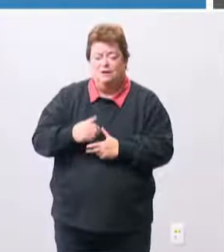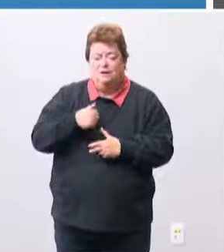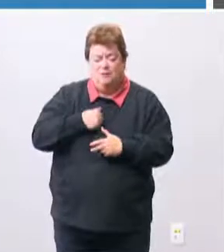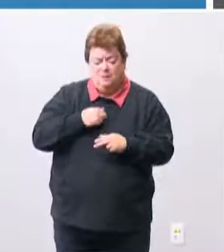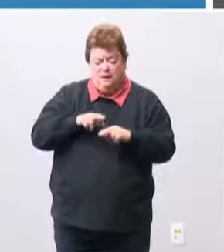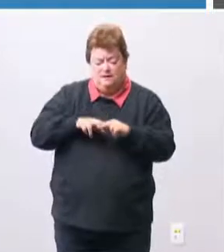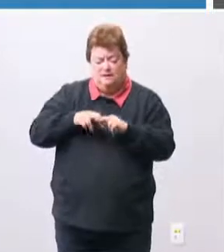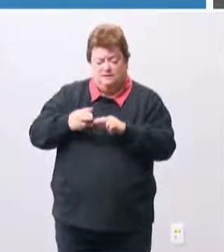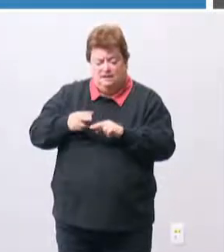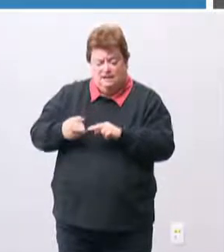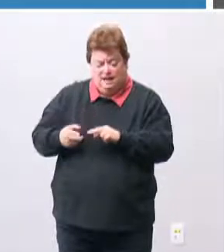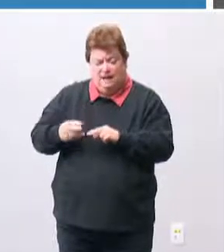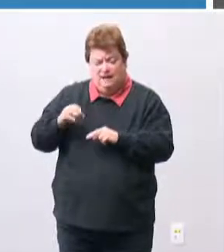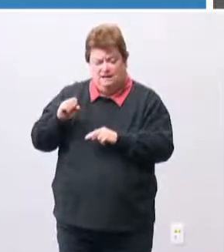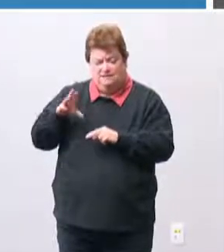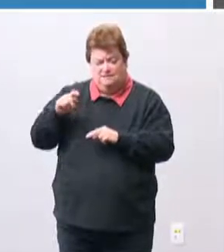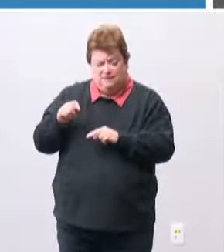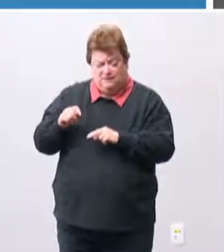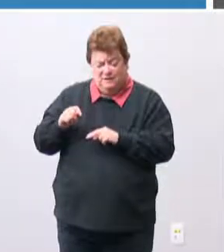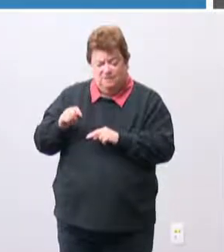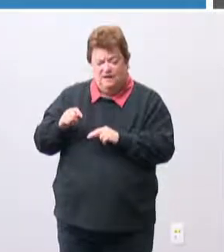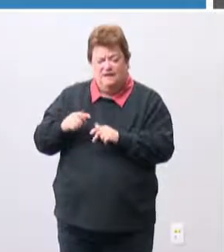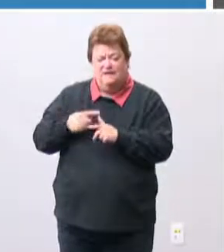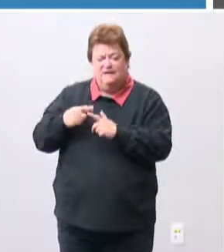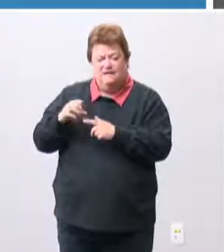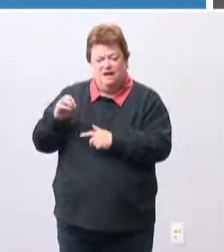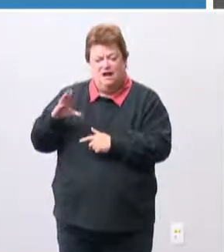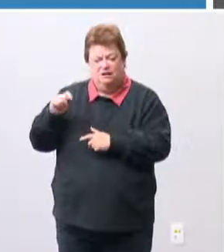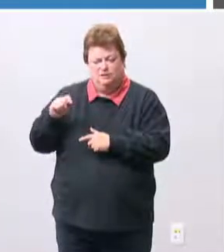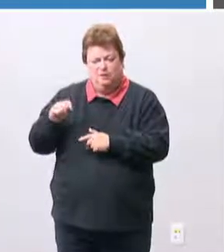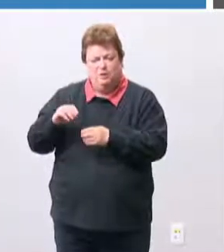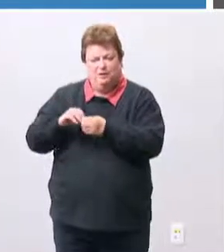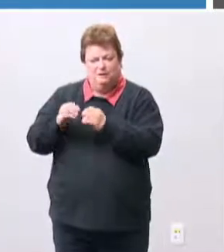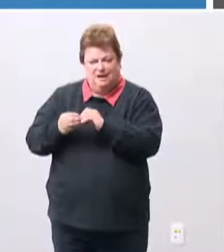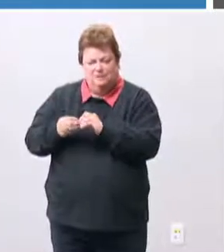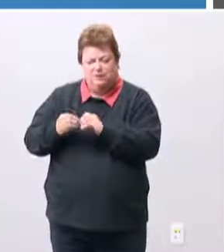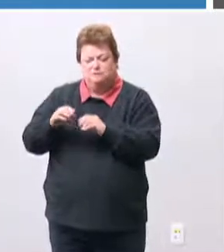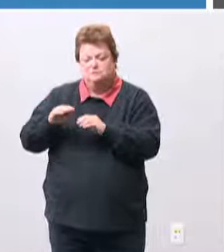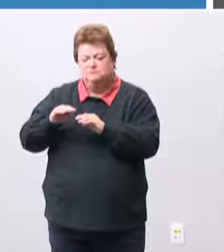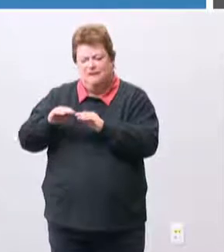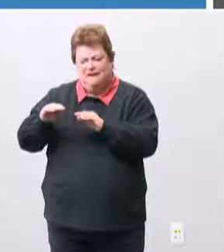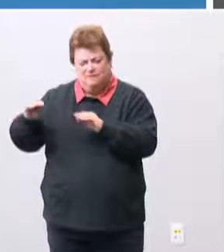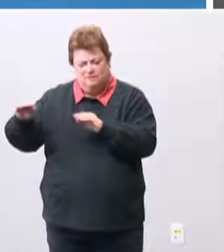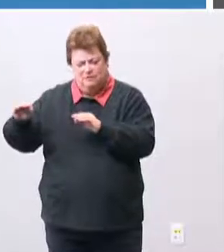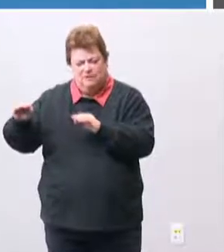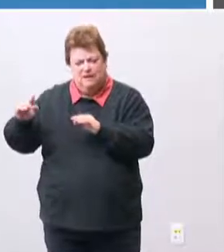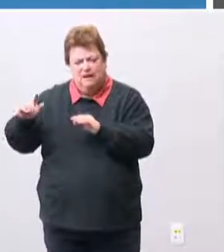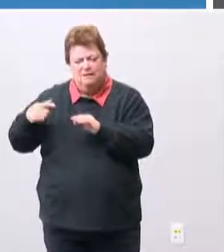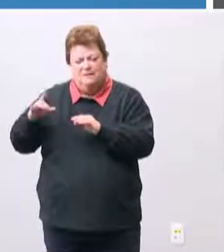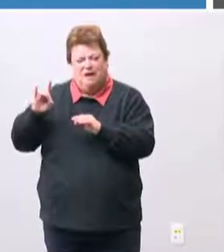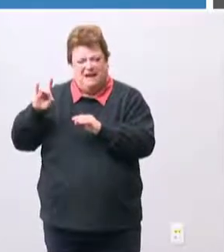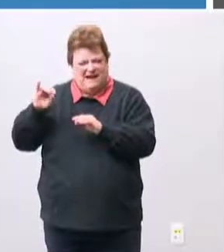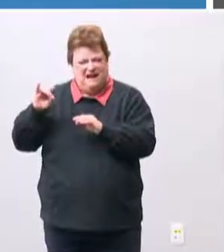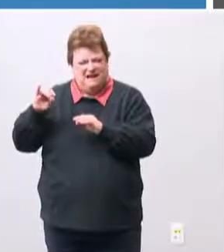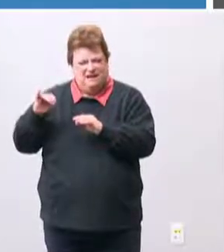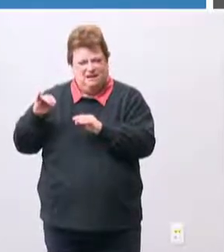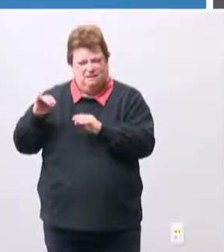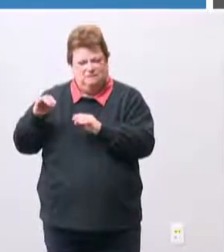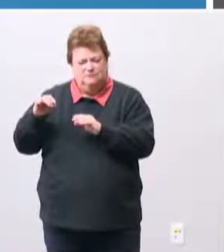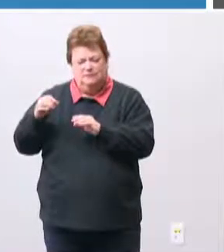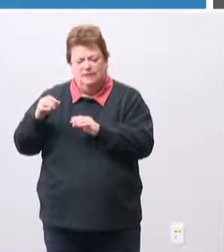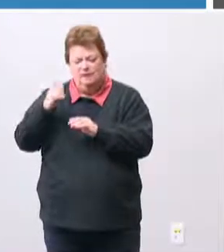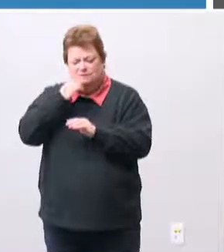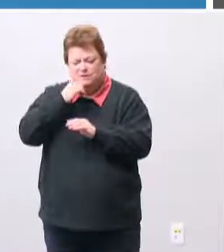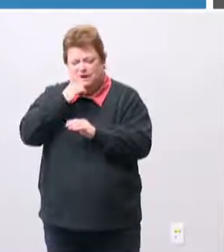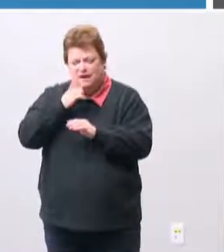new cases in September. Then over the month of October, cases leveled off at about 80 cases per day. And